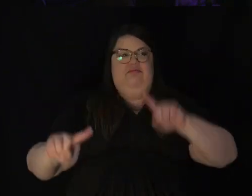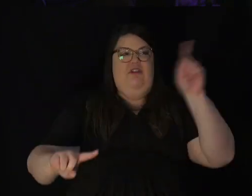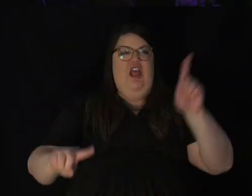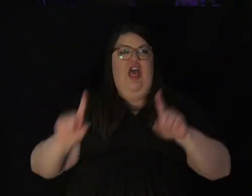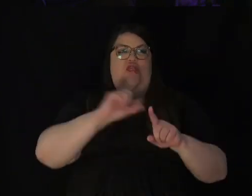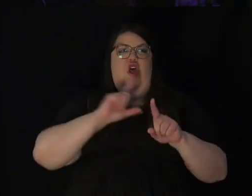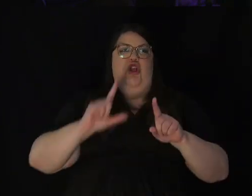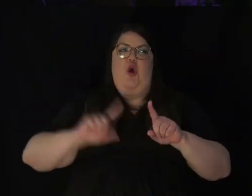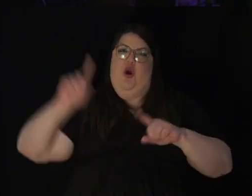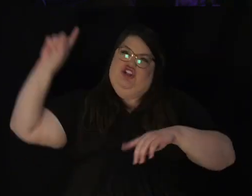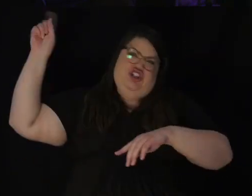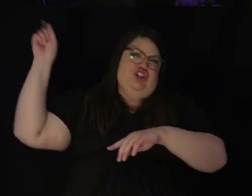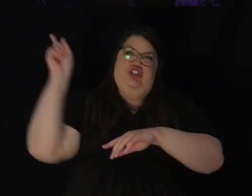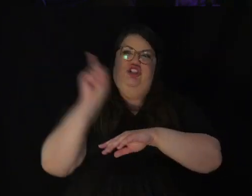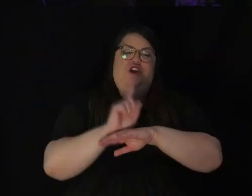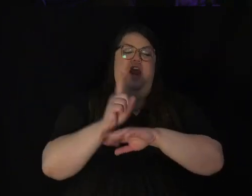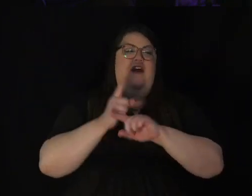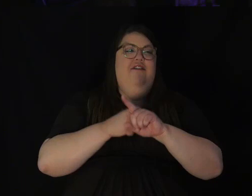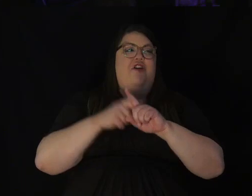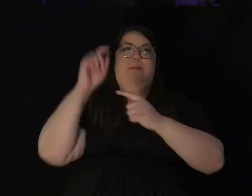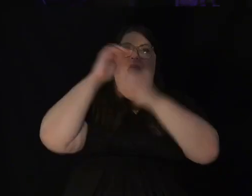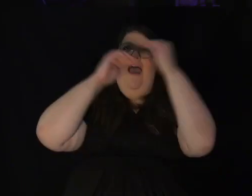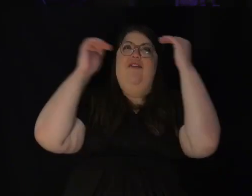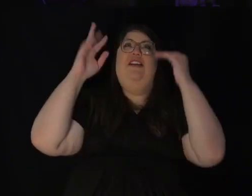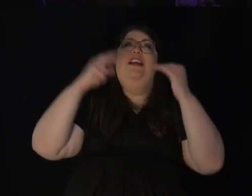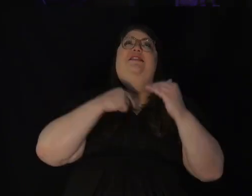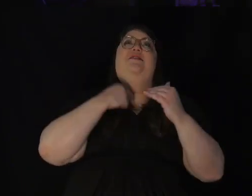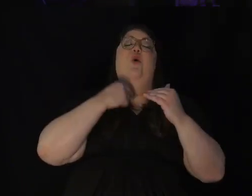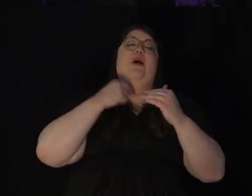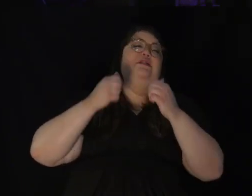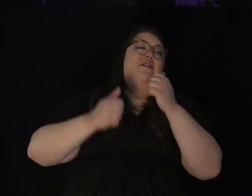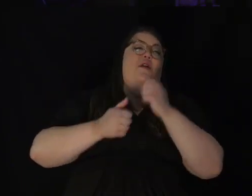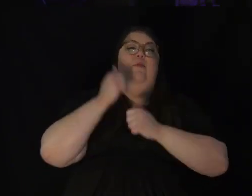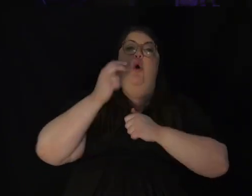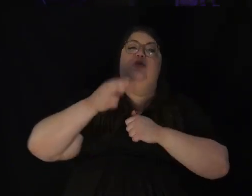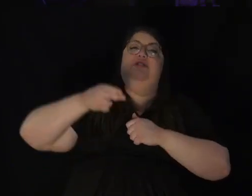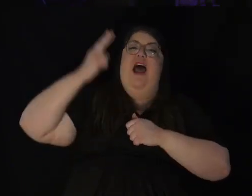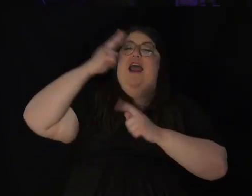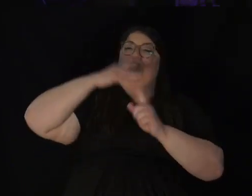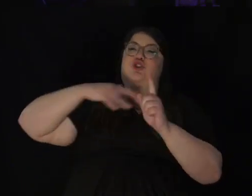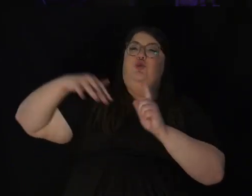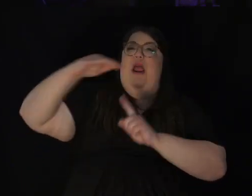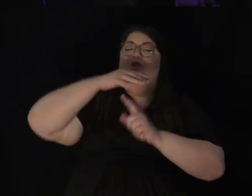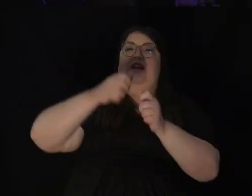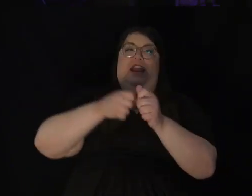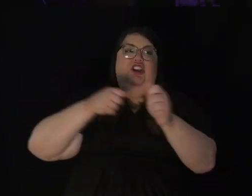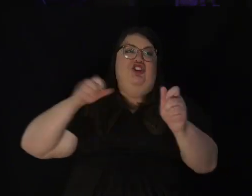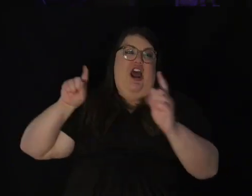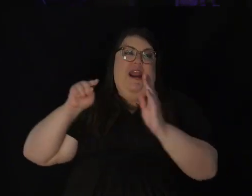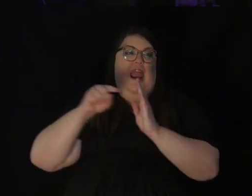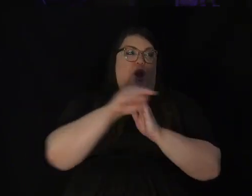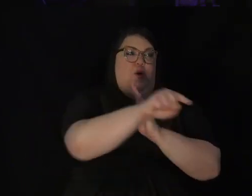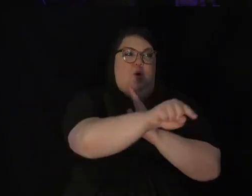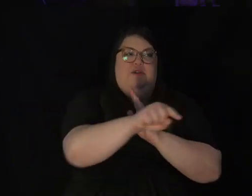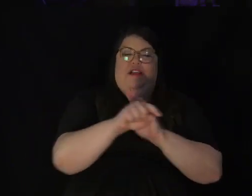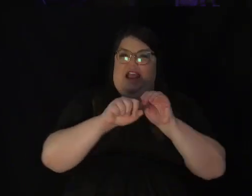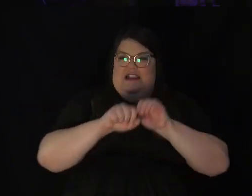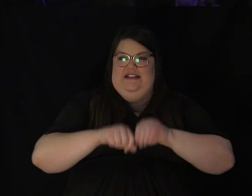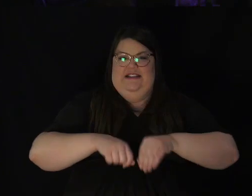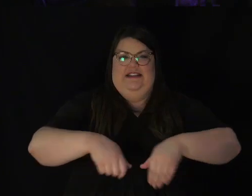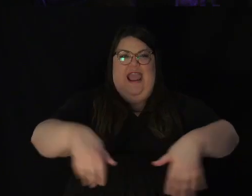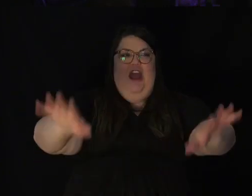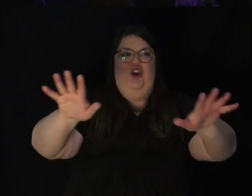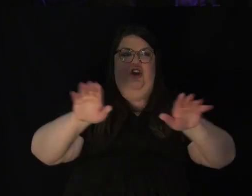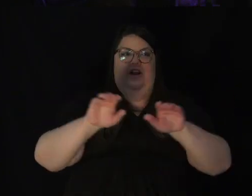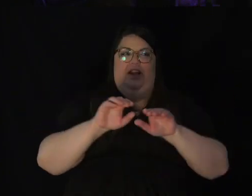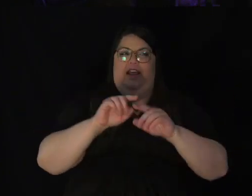thundered from heaven. His voice of the Most High surrounded. He shot arrows and scattered the enemies. Bolts